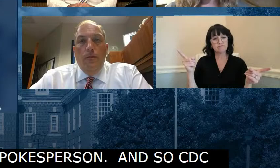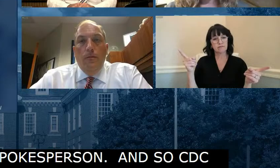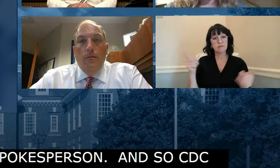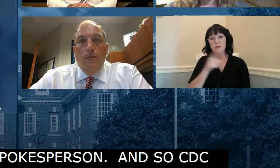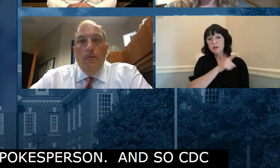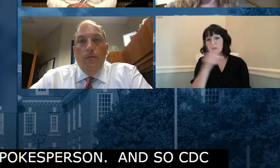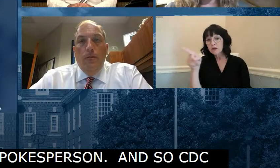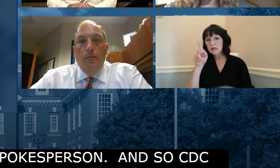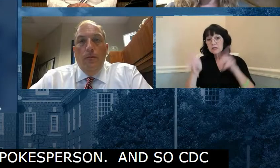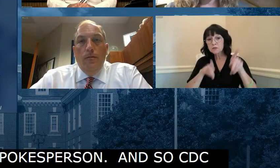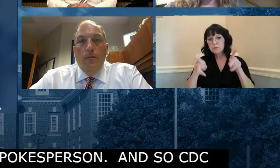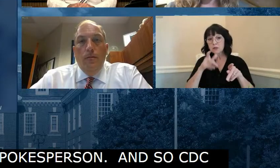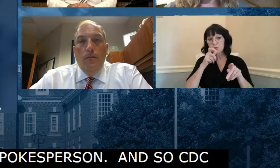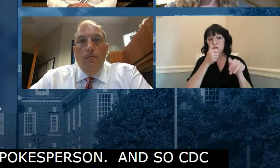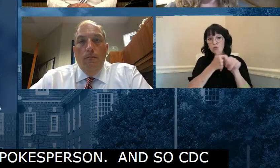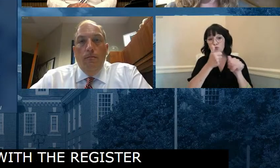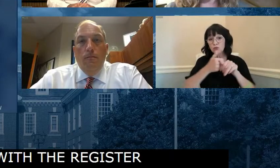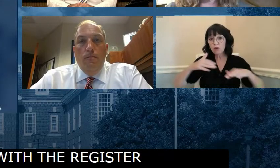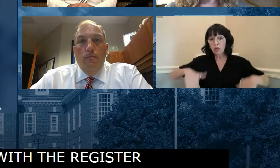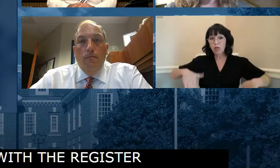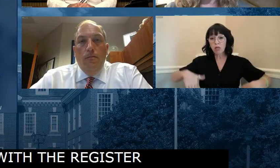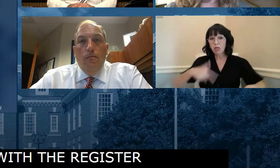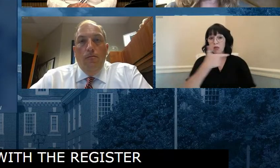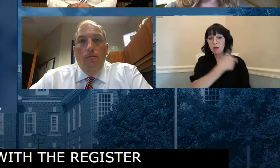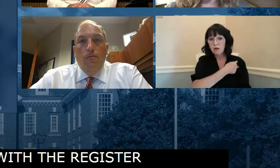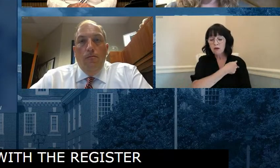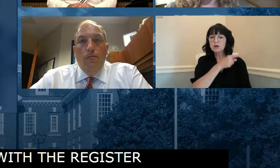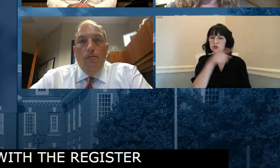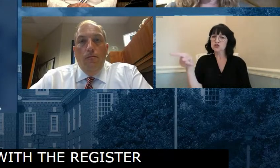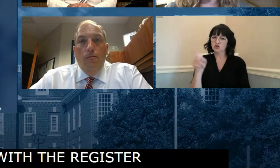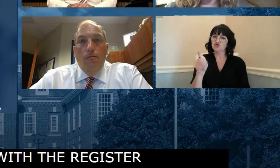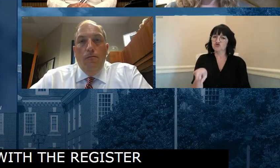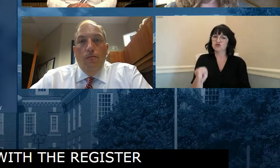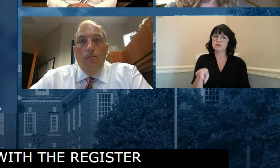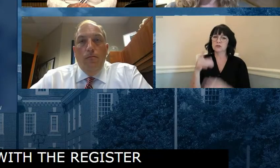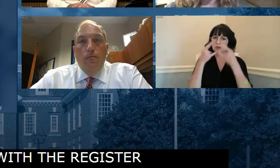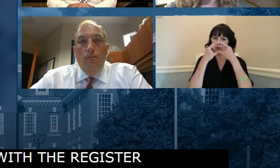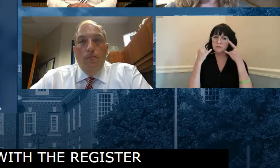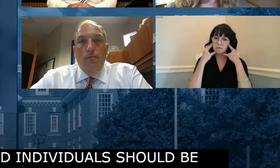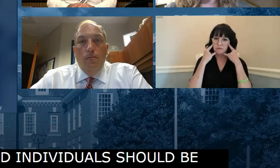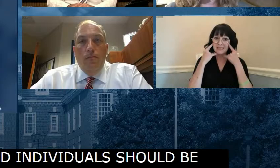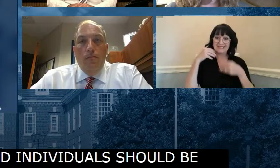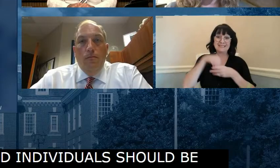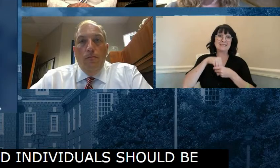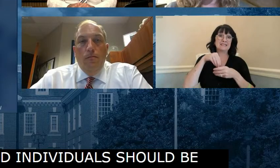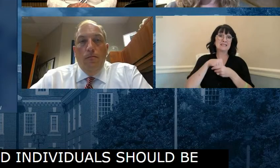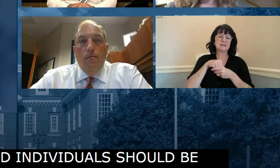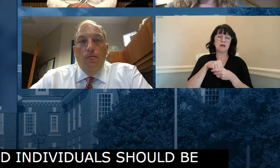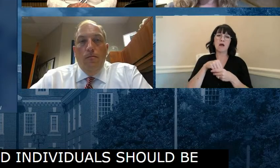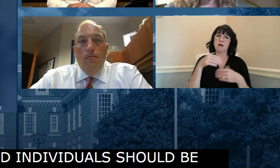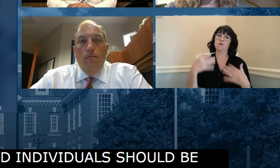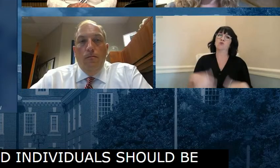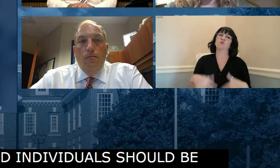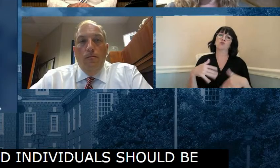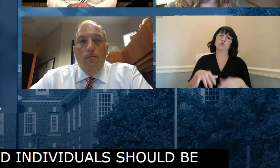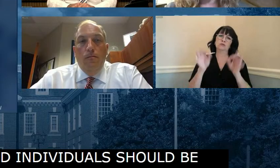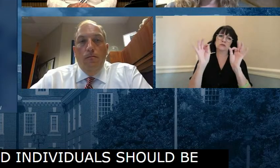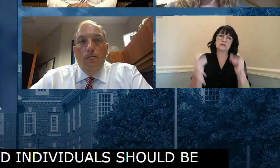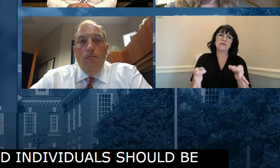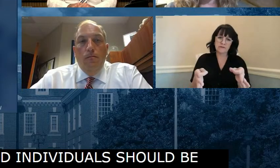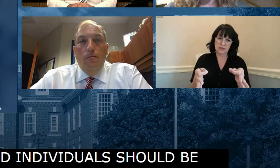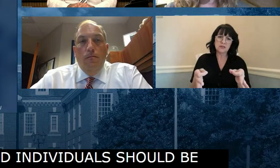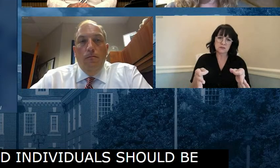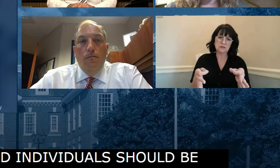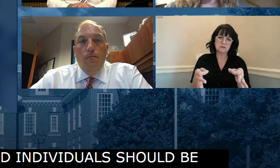individuals should be wearing masks, especially in the indoor setting. And so we certainly